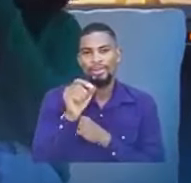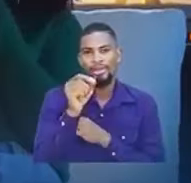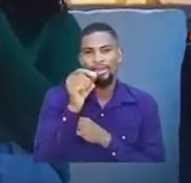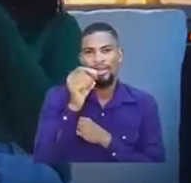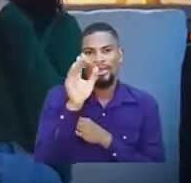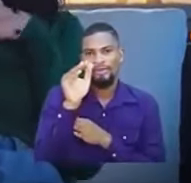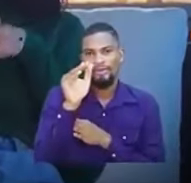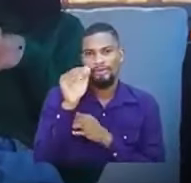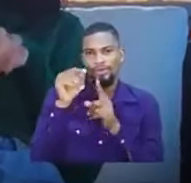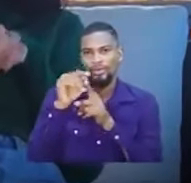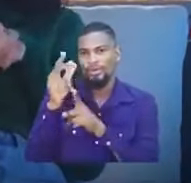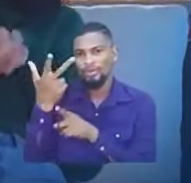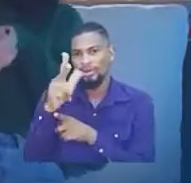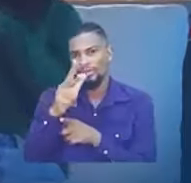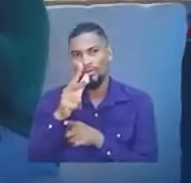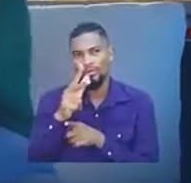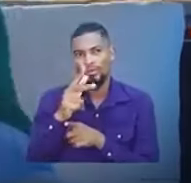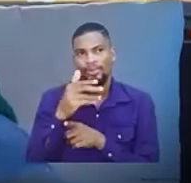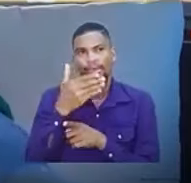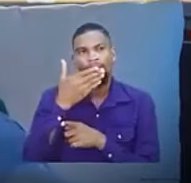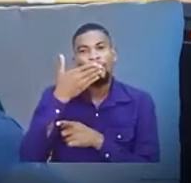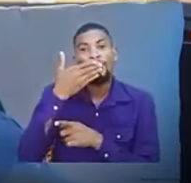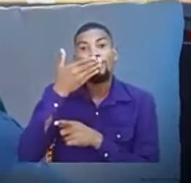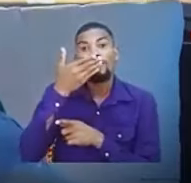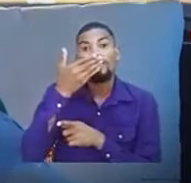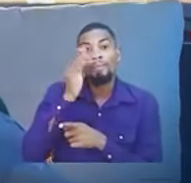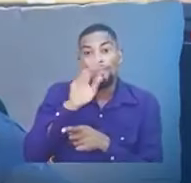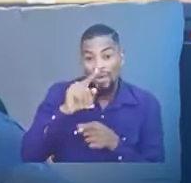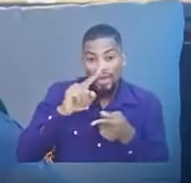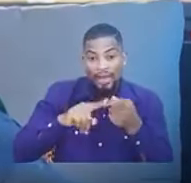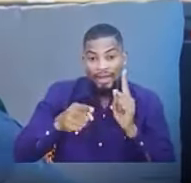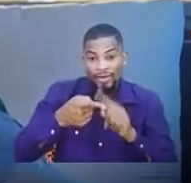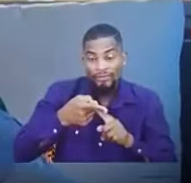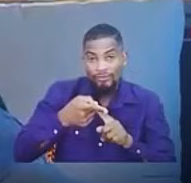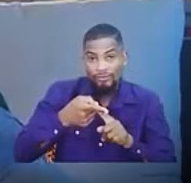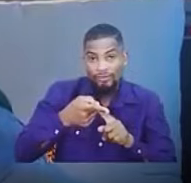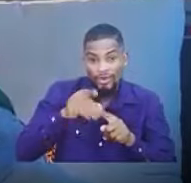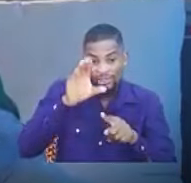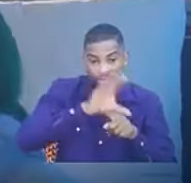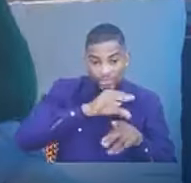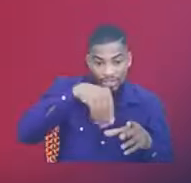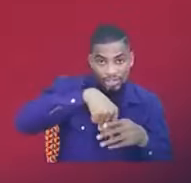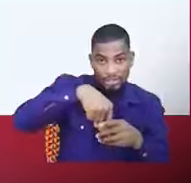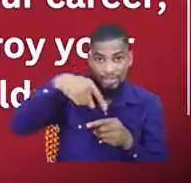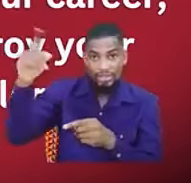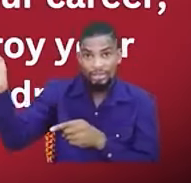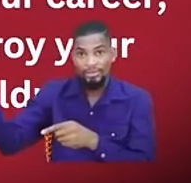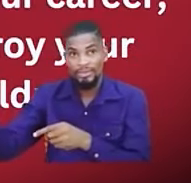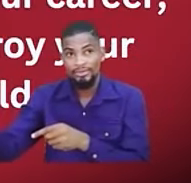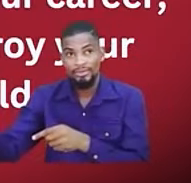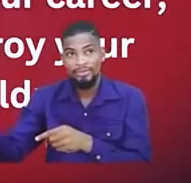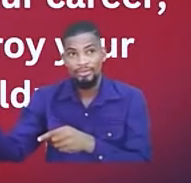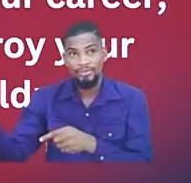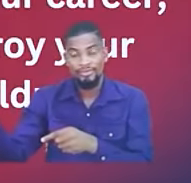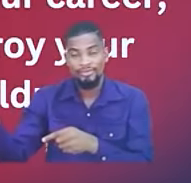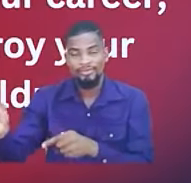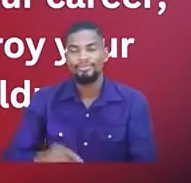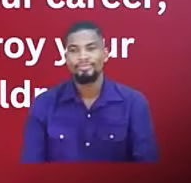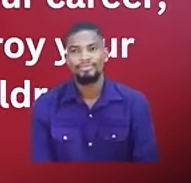33. Bad friends will take you out of the church. Bad friends will take you out of the